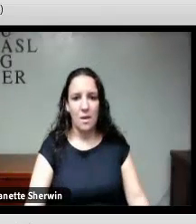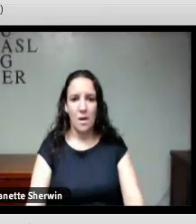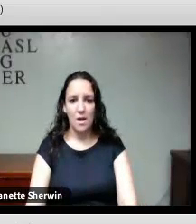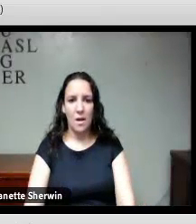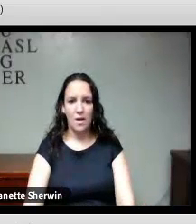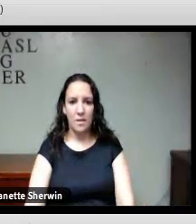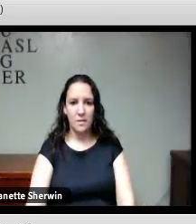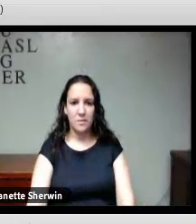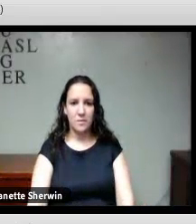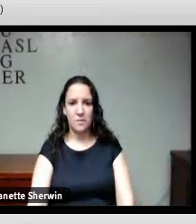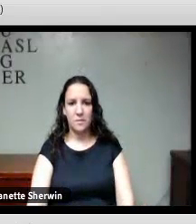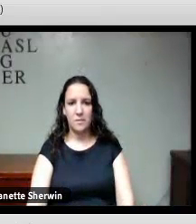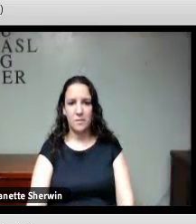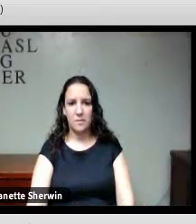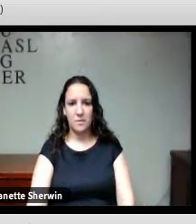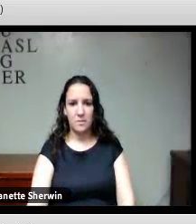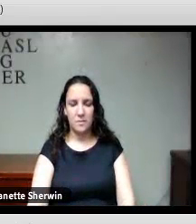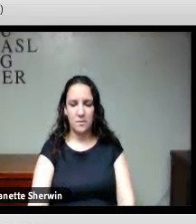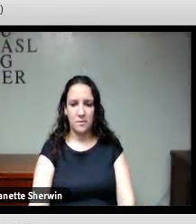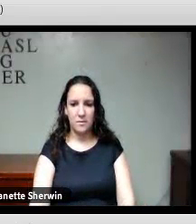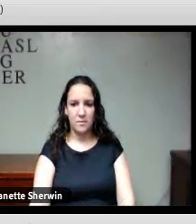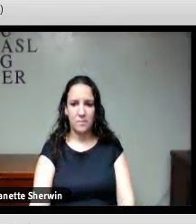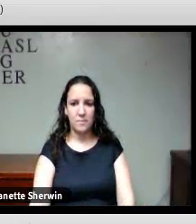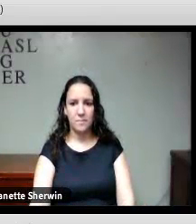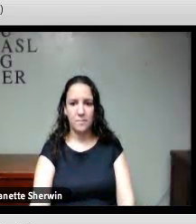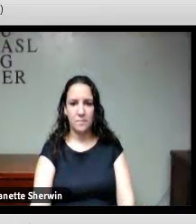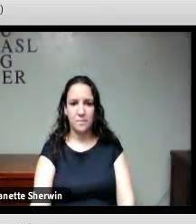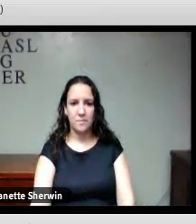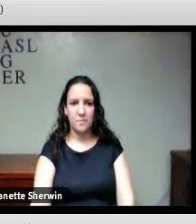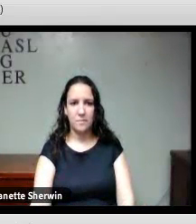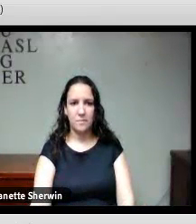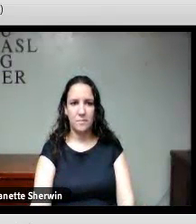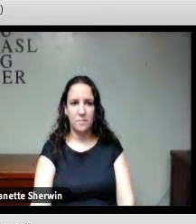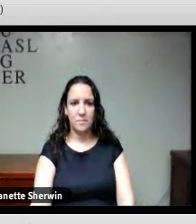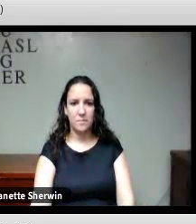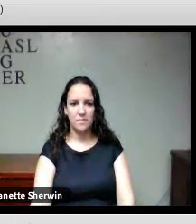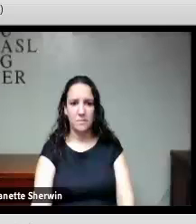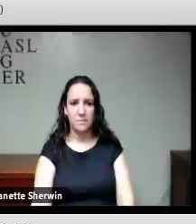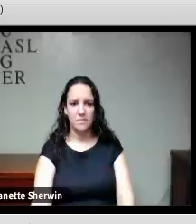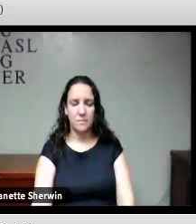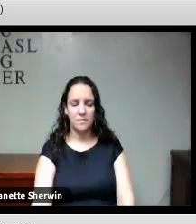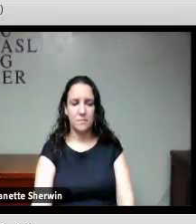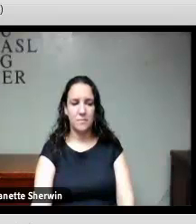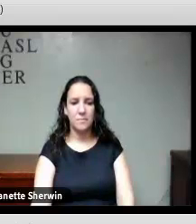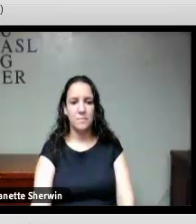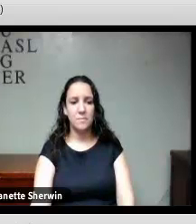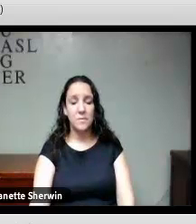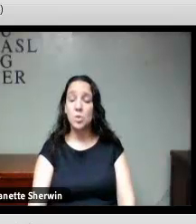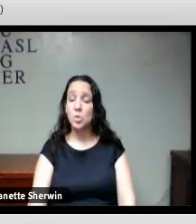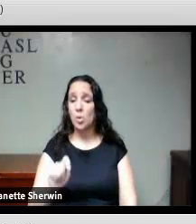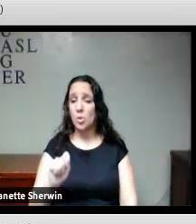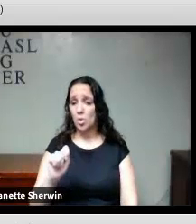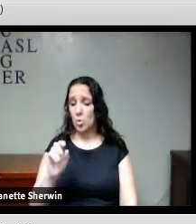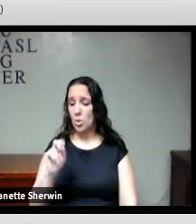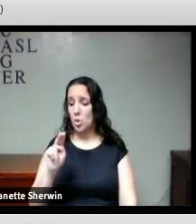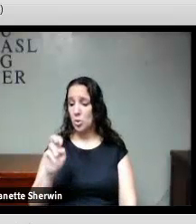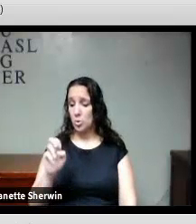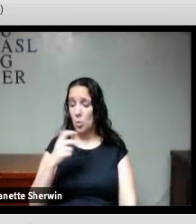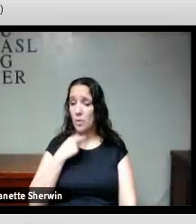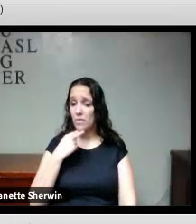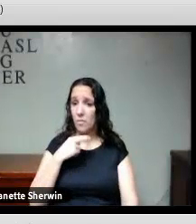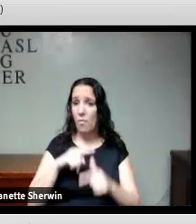in an angry situation since we don't see a lot of it even in a good situation. So tone of voice, body language,